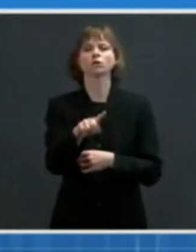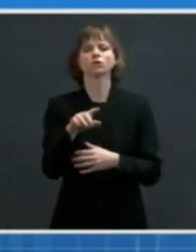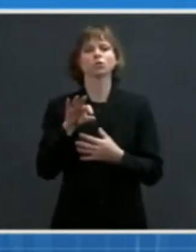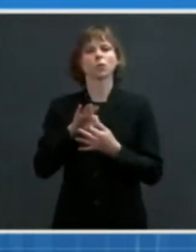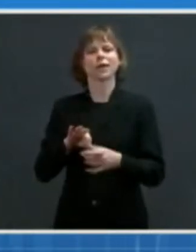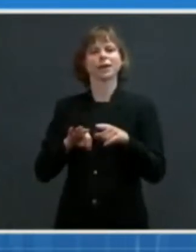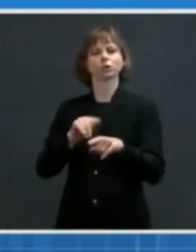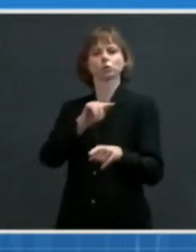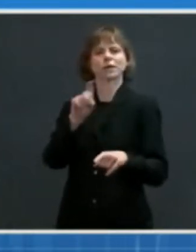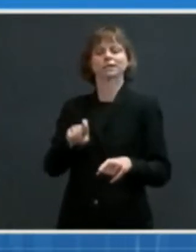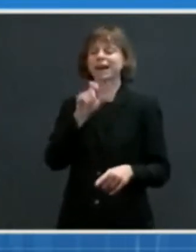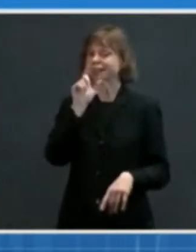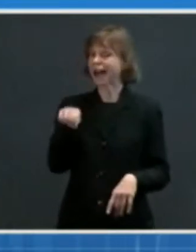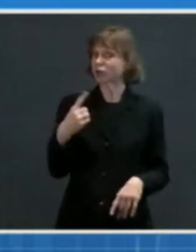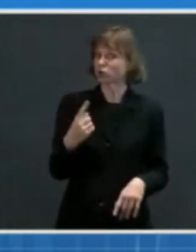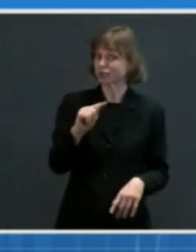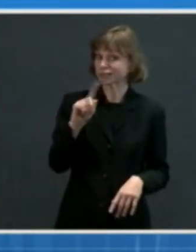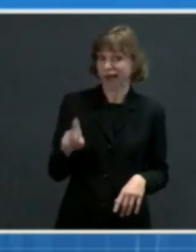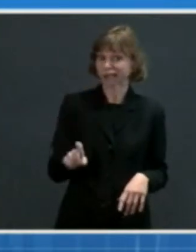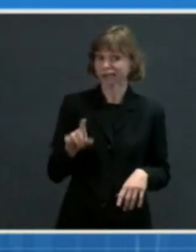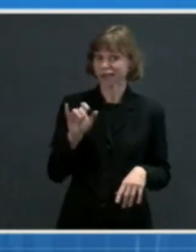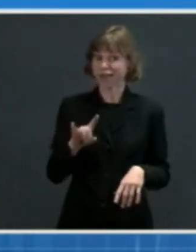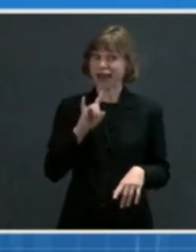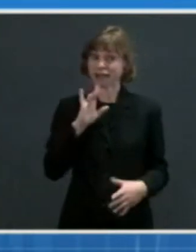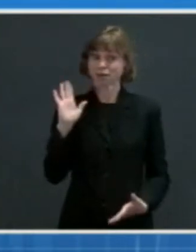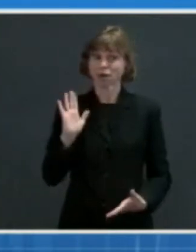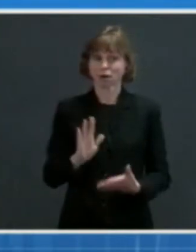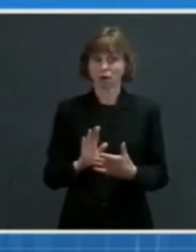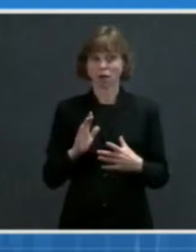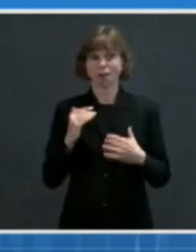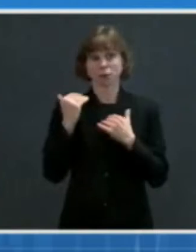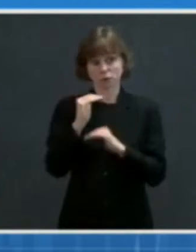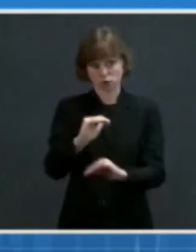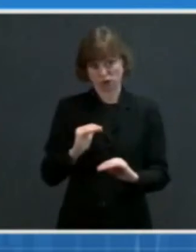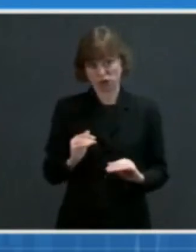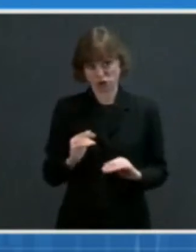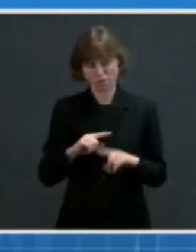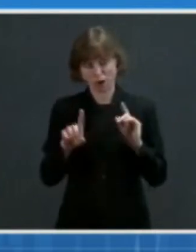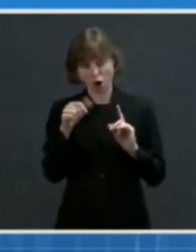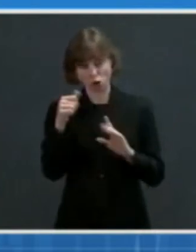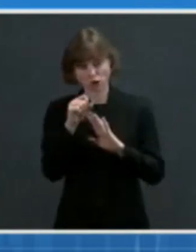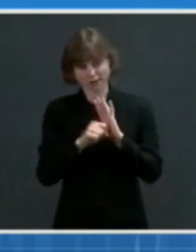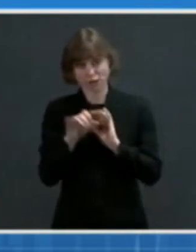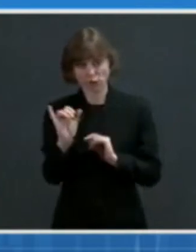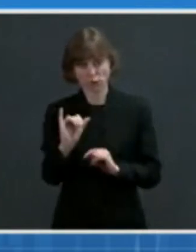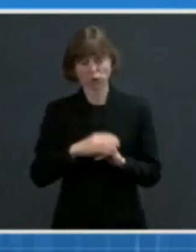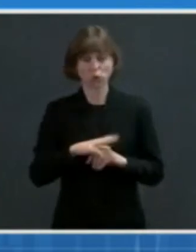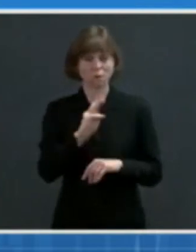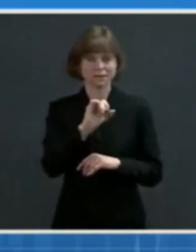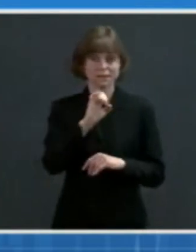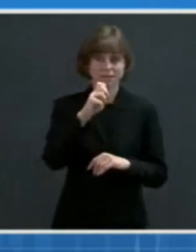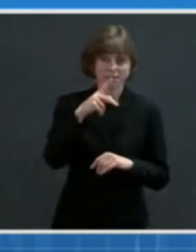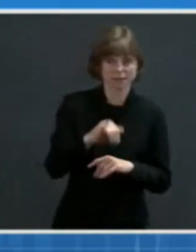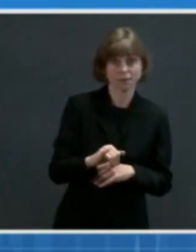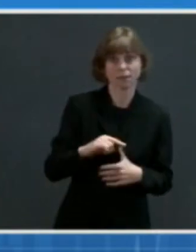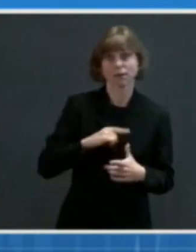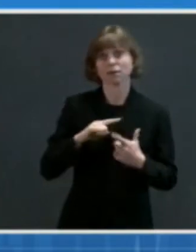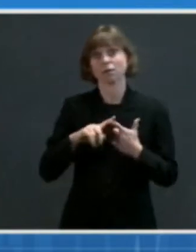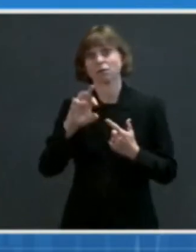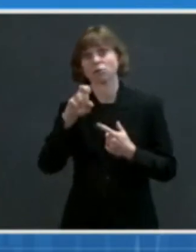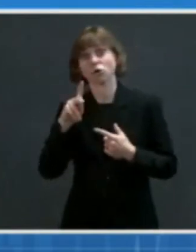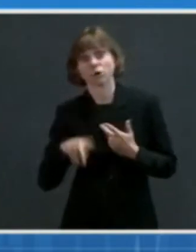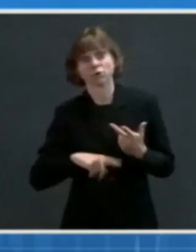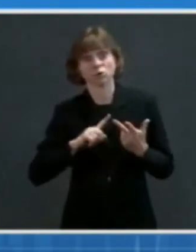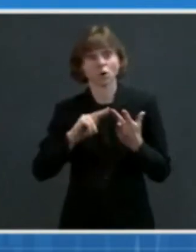It's not just Texas that is easing restrictions. It's also other states like Mississippi, Arkansas,